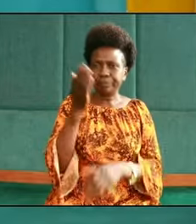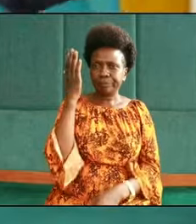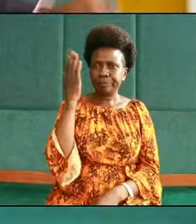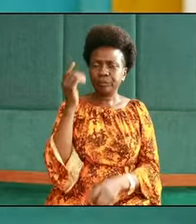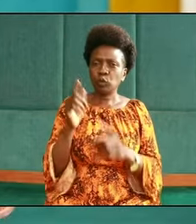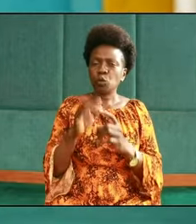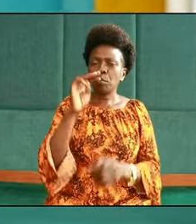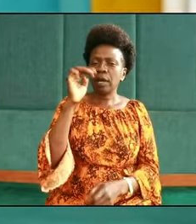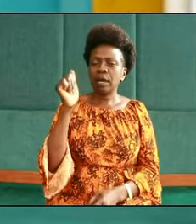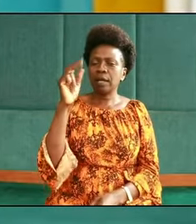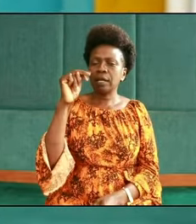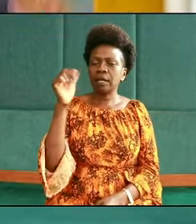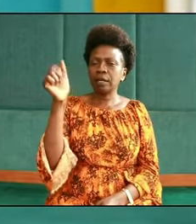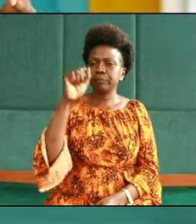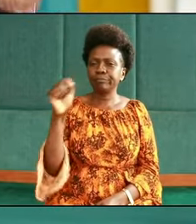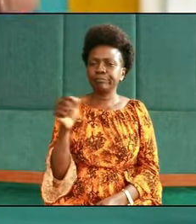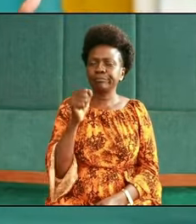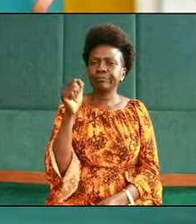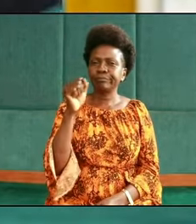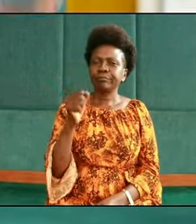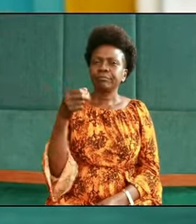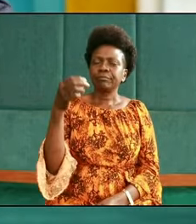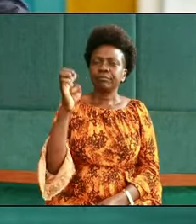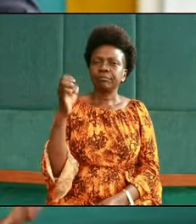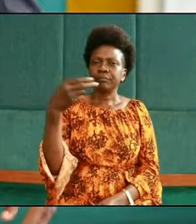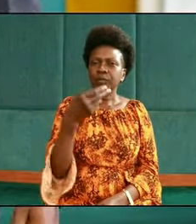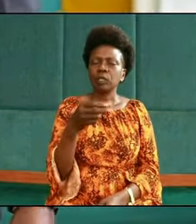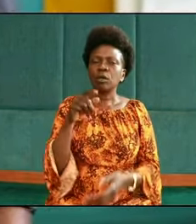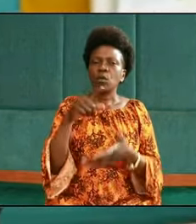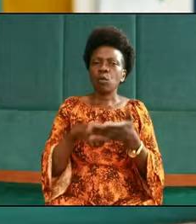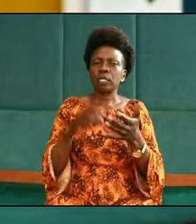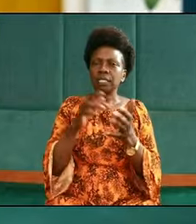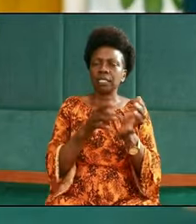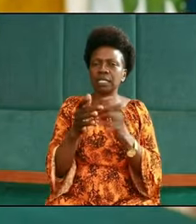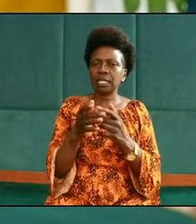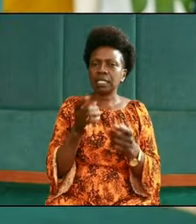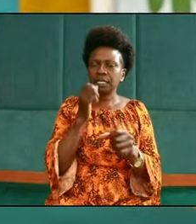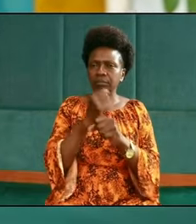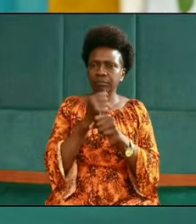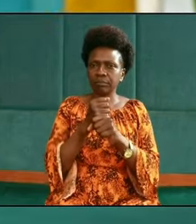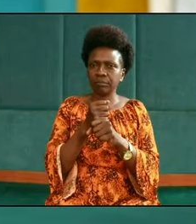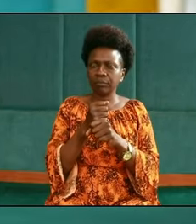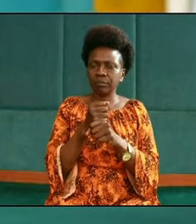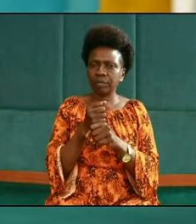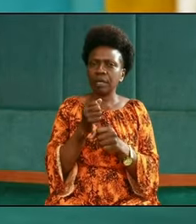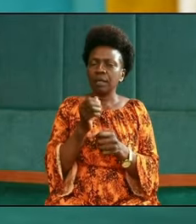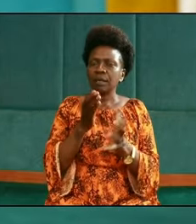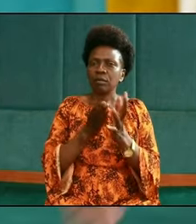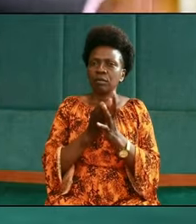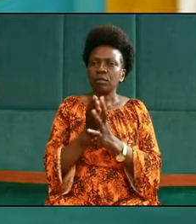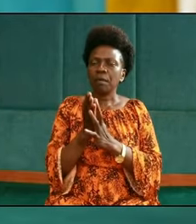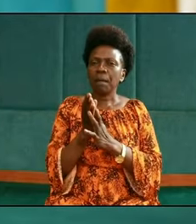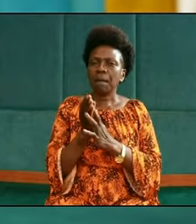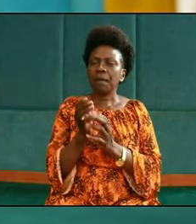to Manasseh, what Jesus did by pursuing a prostitute